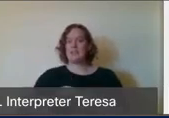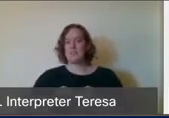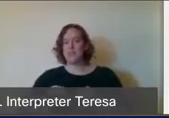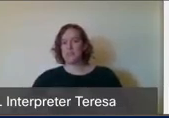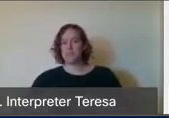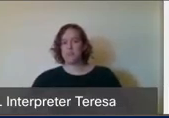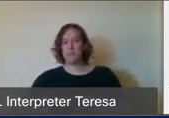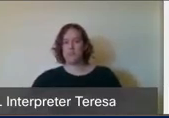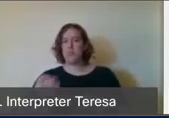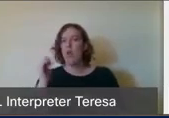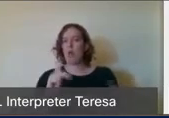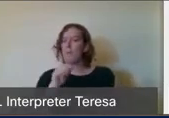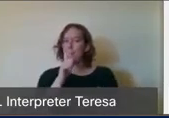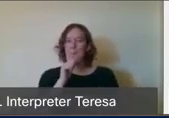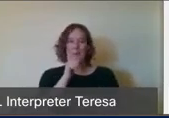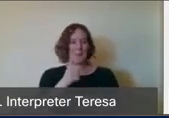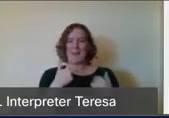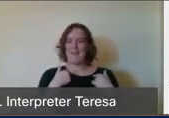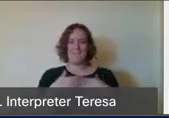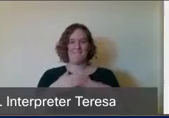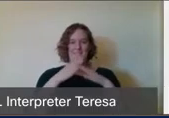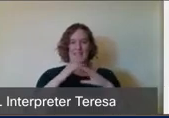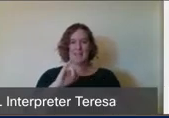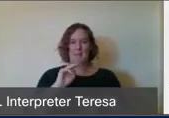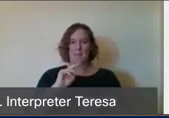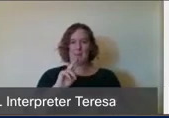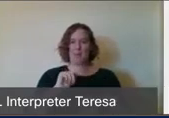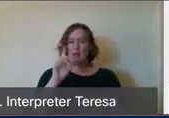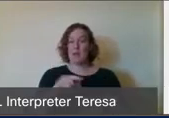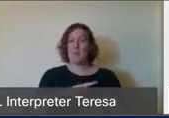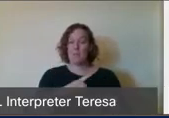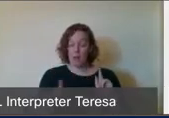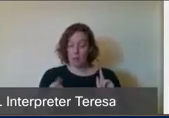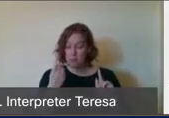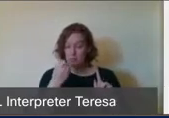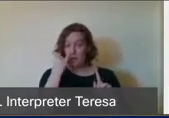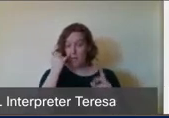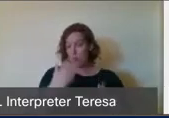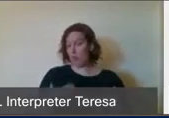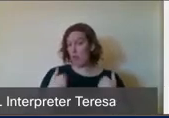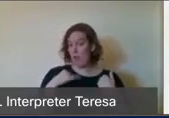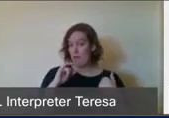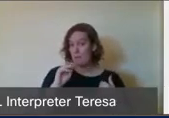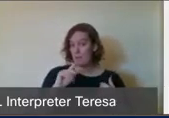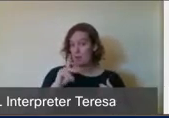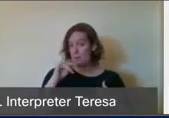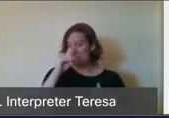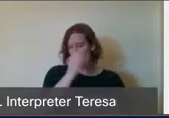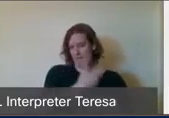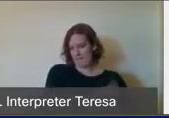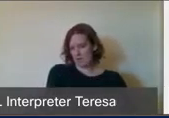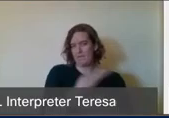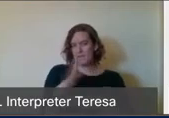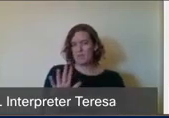not immune. However, if a person who is immune to a disease because they've been vaccinated, they